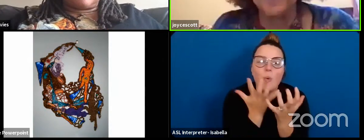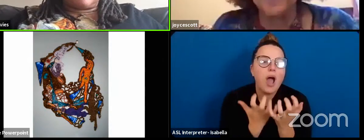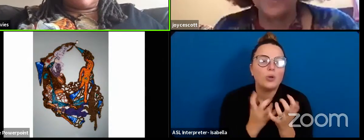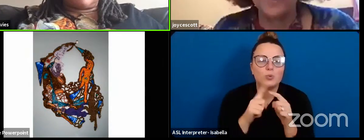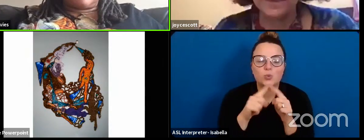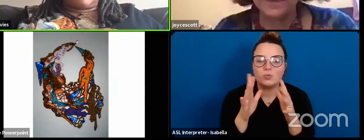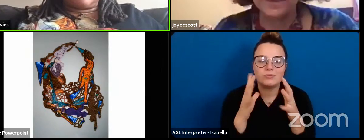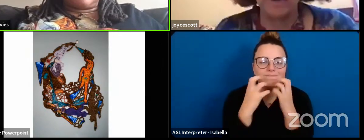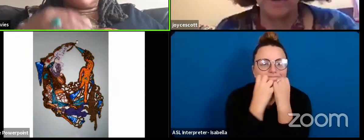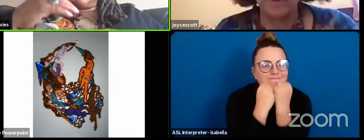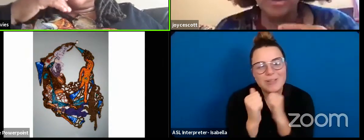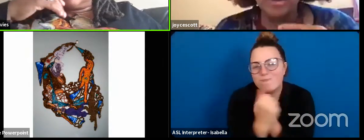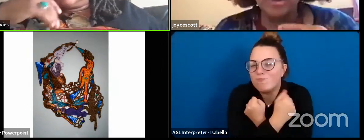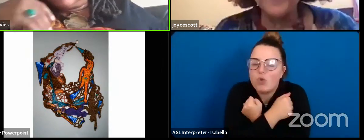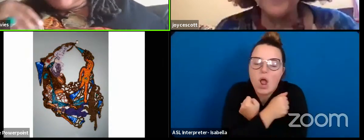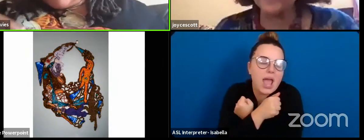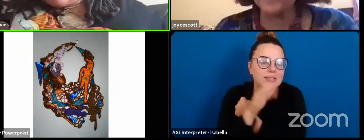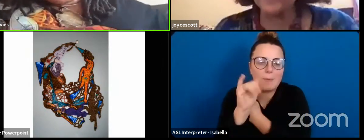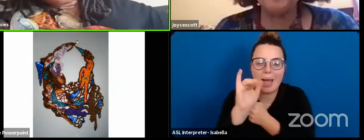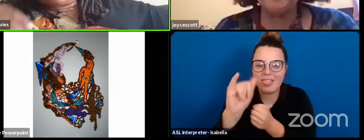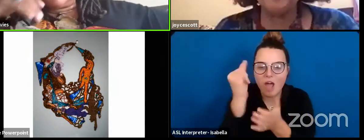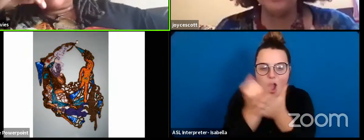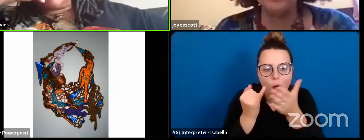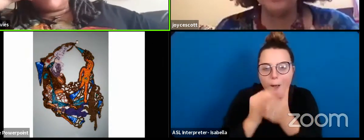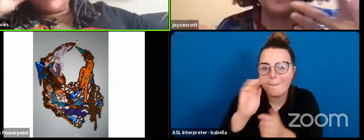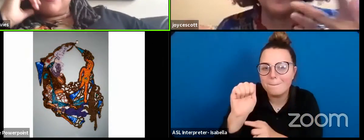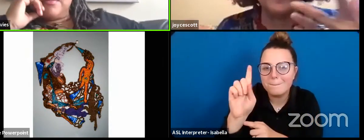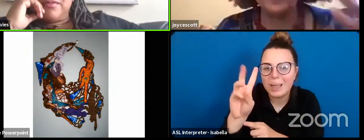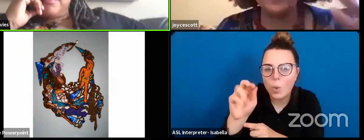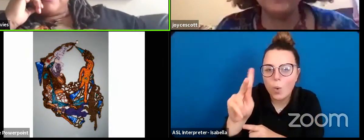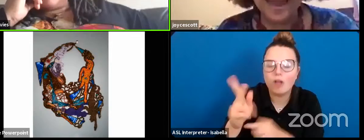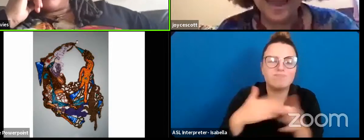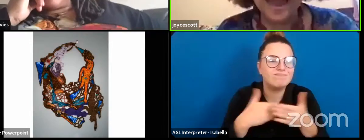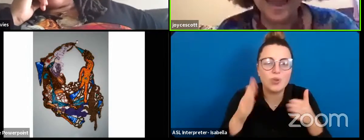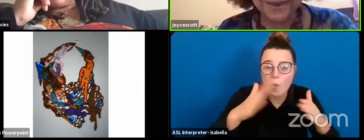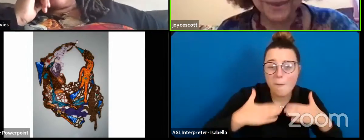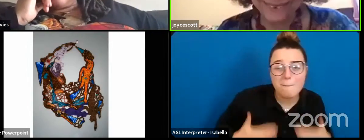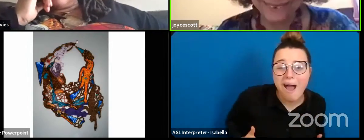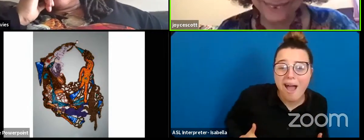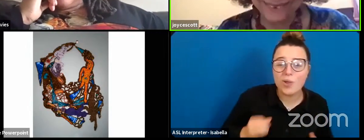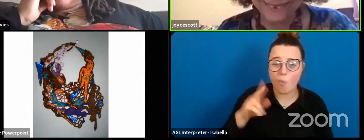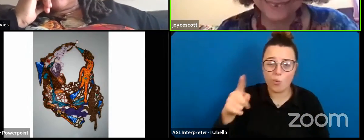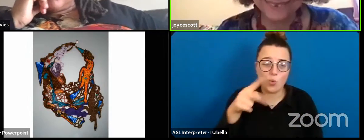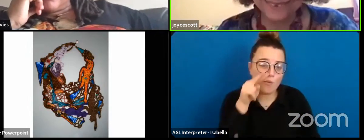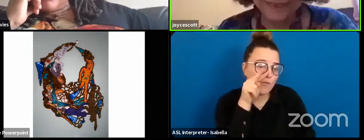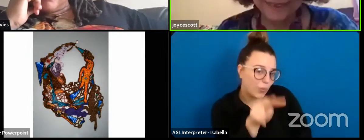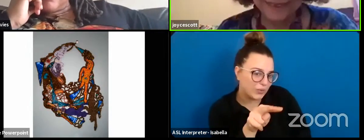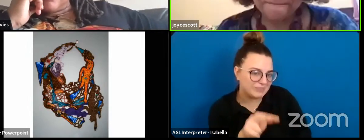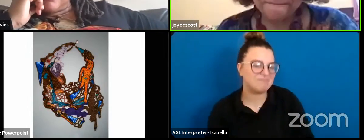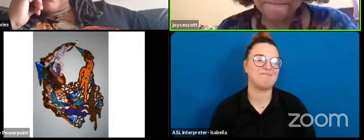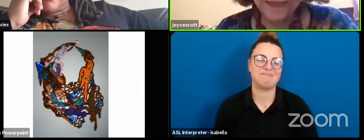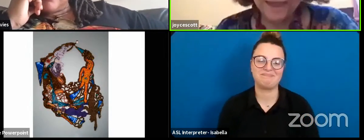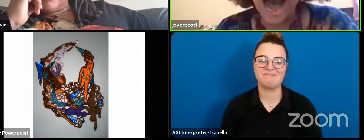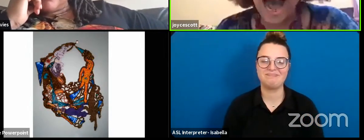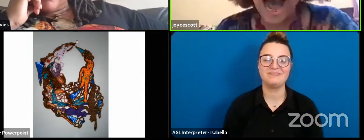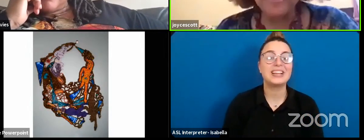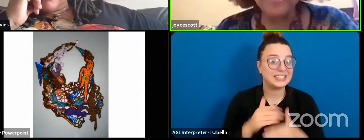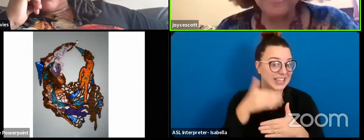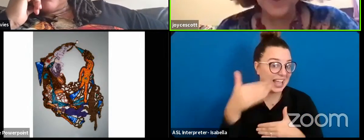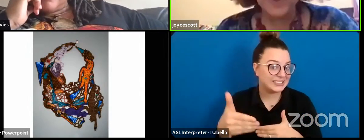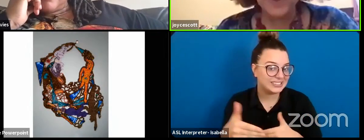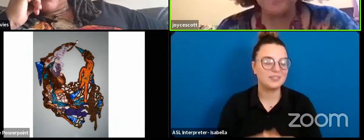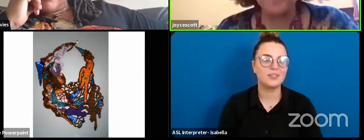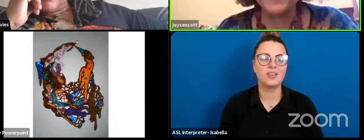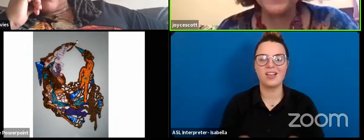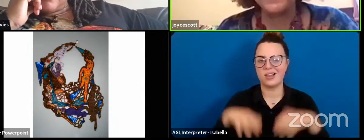embraced by this beadwork, whether it's on your body or whether you're viewing it. Next. Now, I'm a